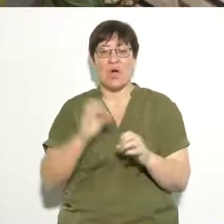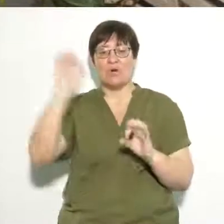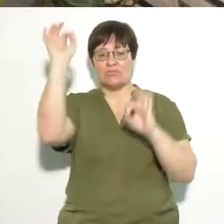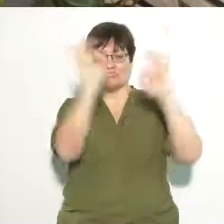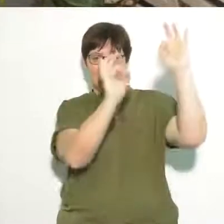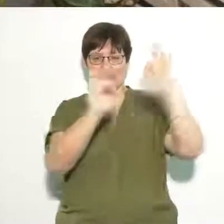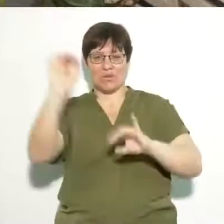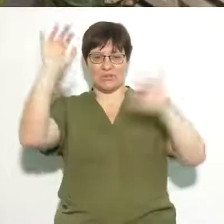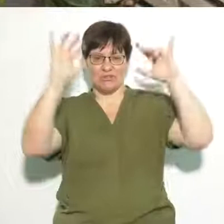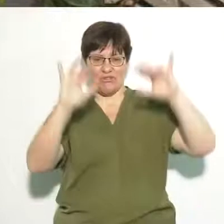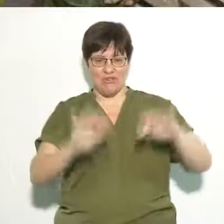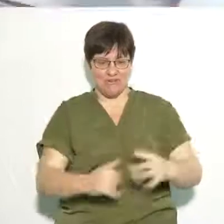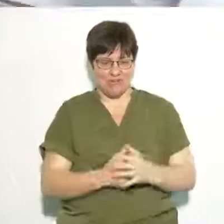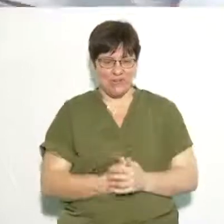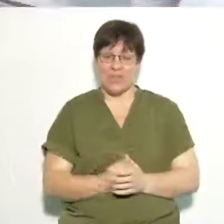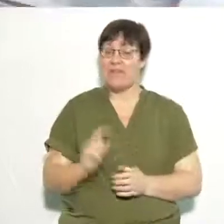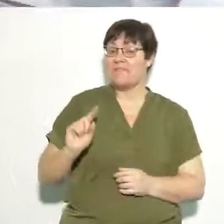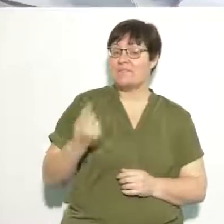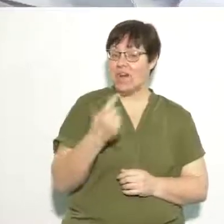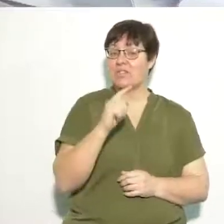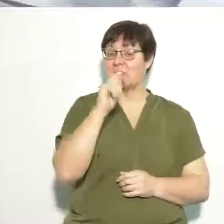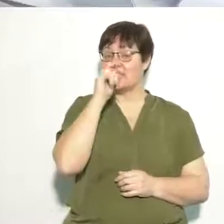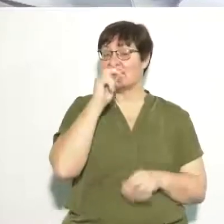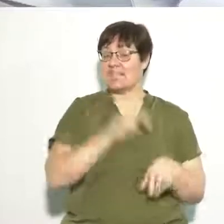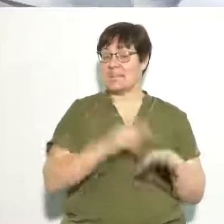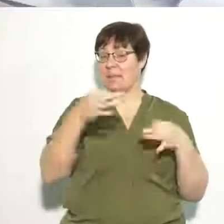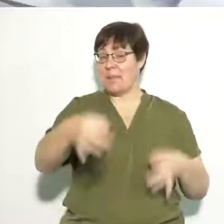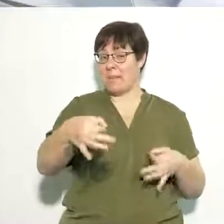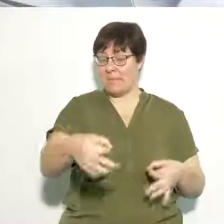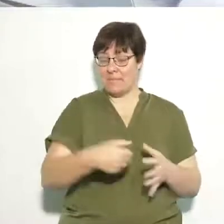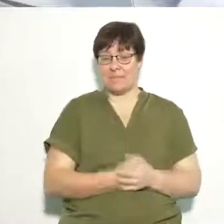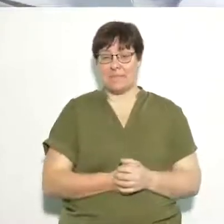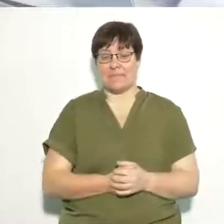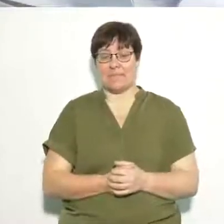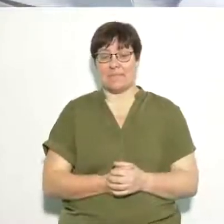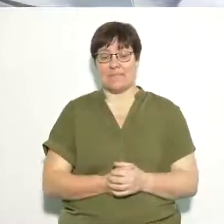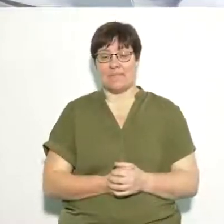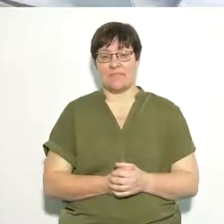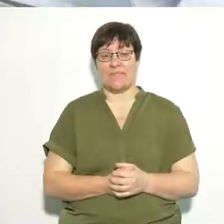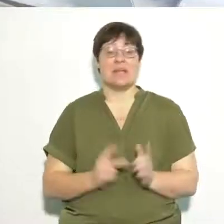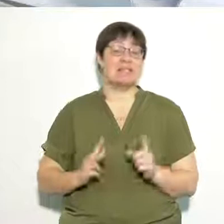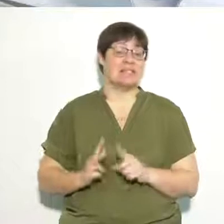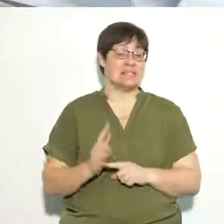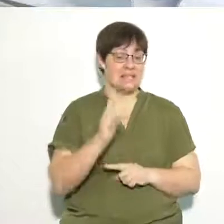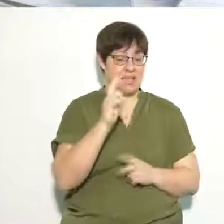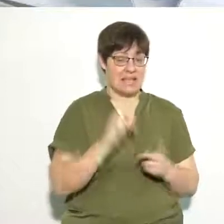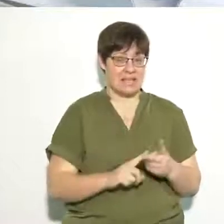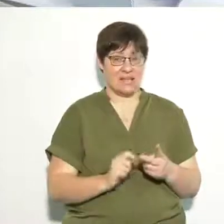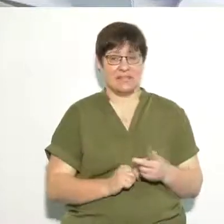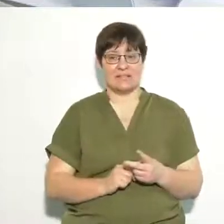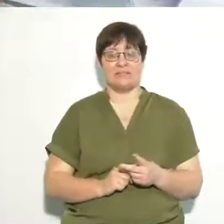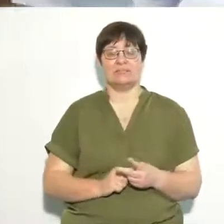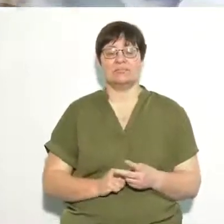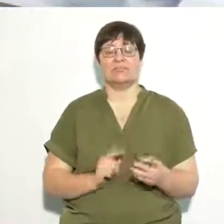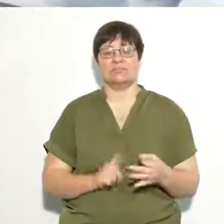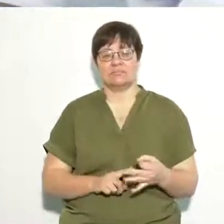snowflake. First, you are going to need some paper, a pair of scissors, and